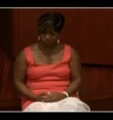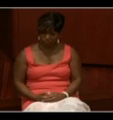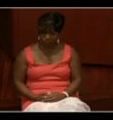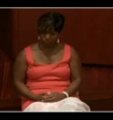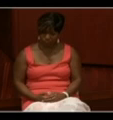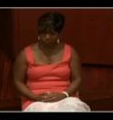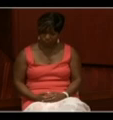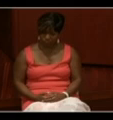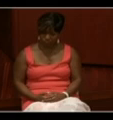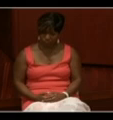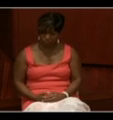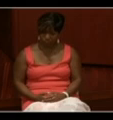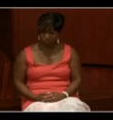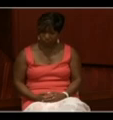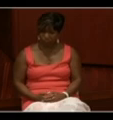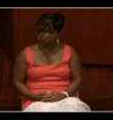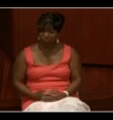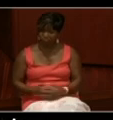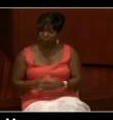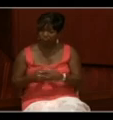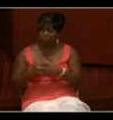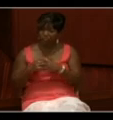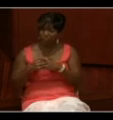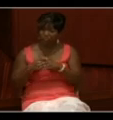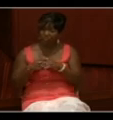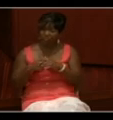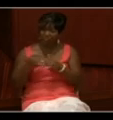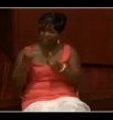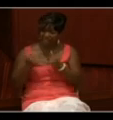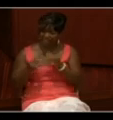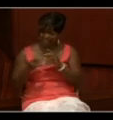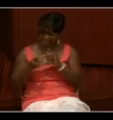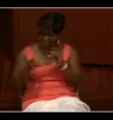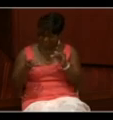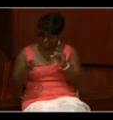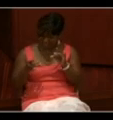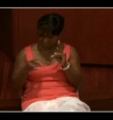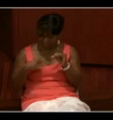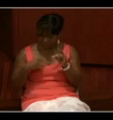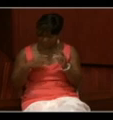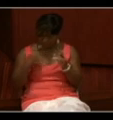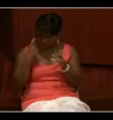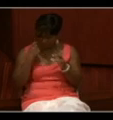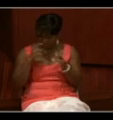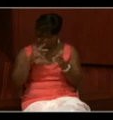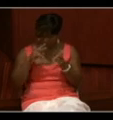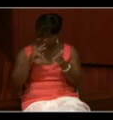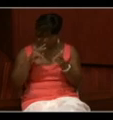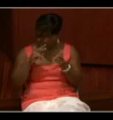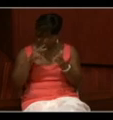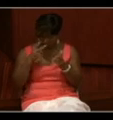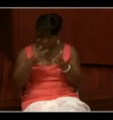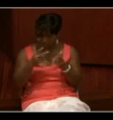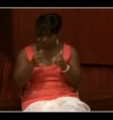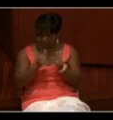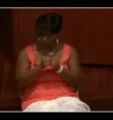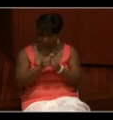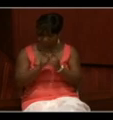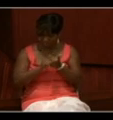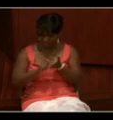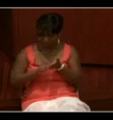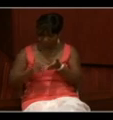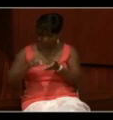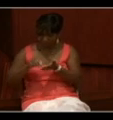So we'll contrast the last sentence in that memo that we just saw with the handwritten note that we'll